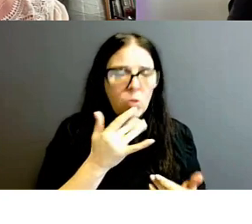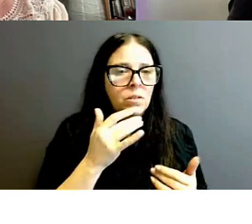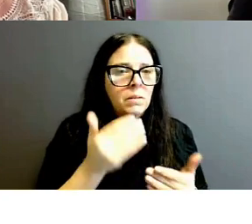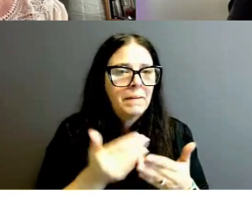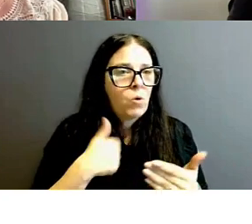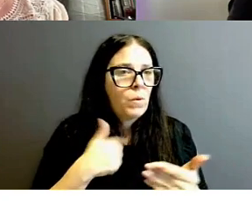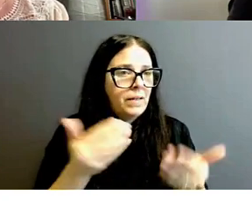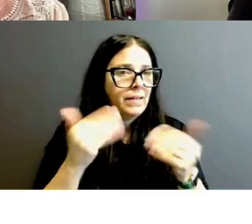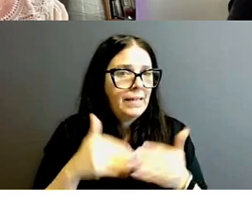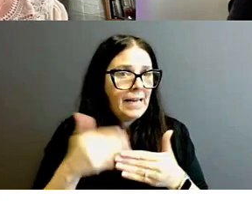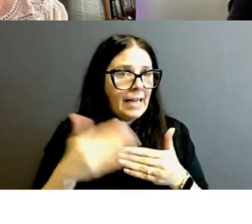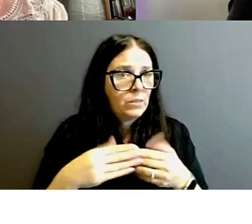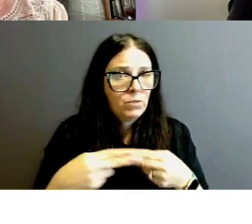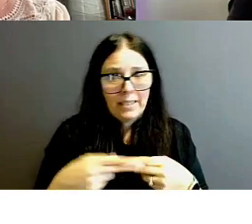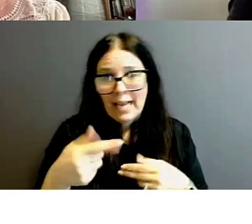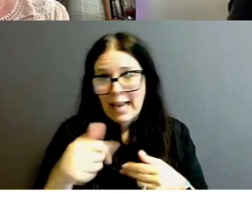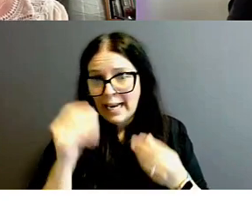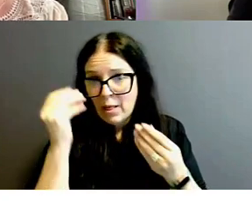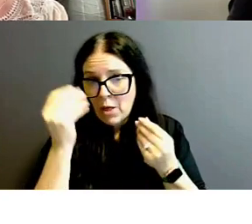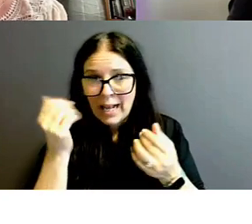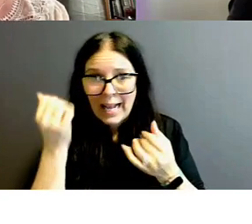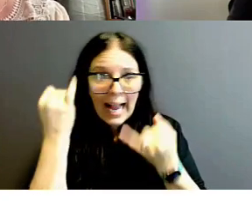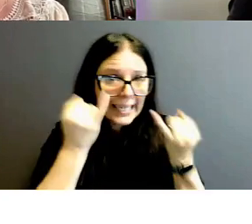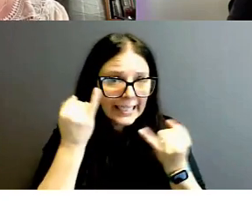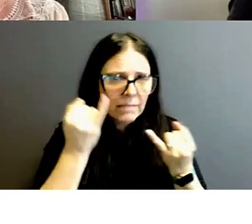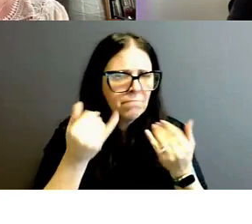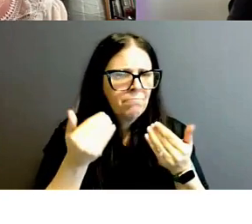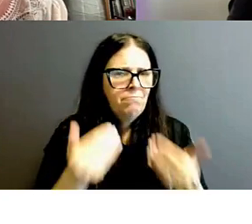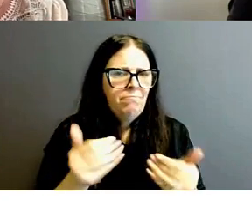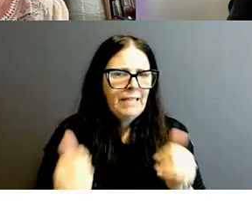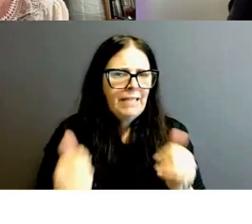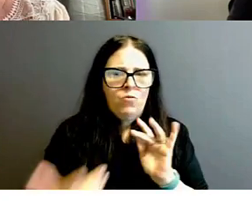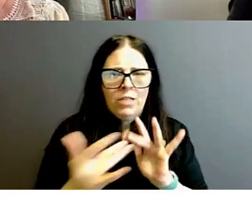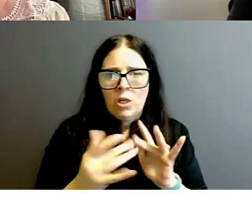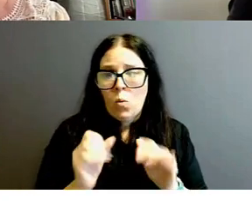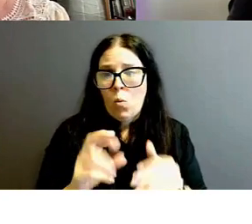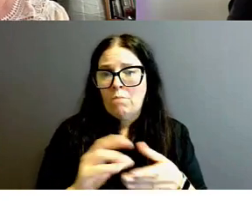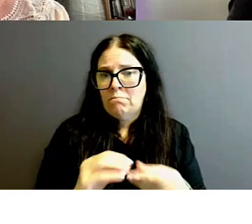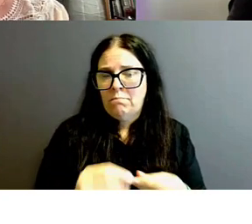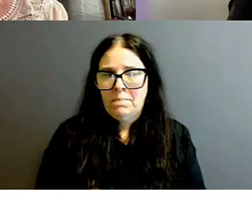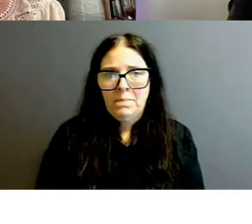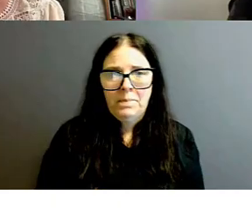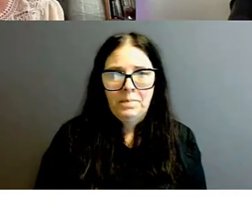presentation. Any thoughts, any ideas, feel free to reach out or say something.